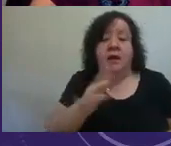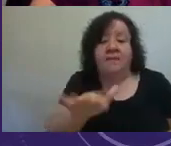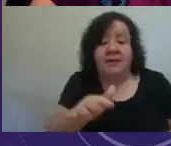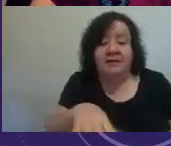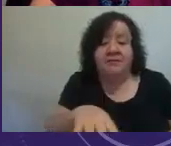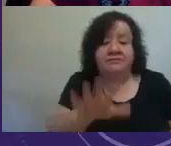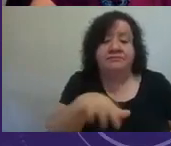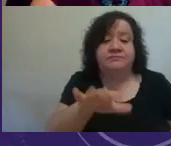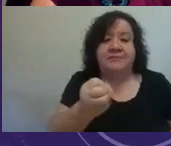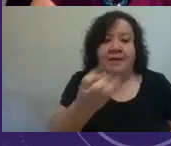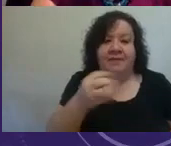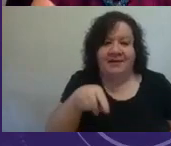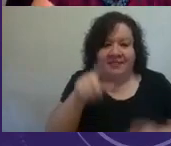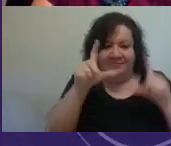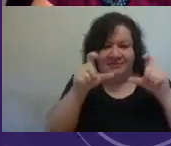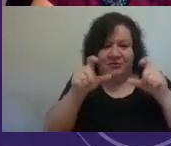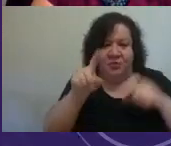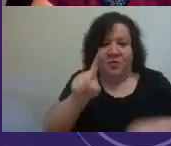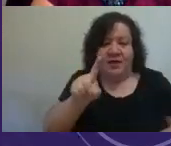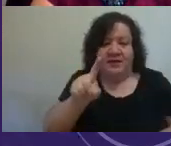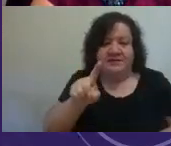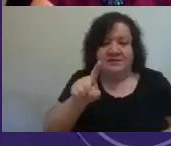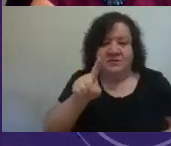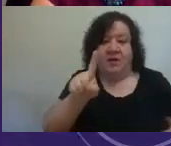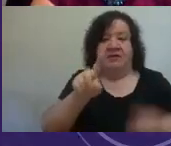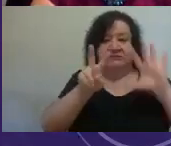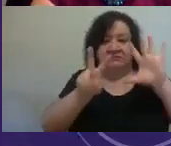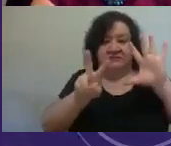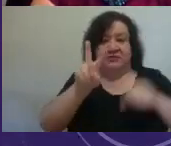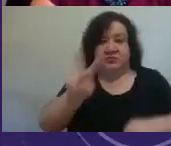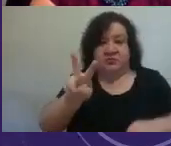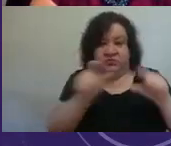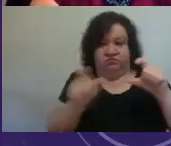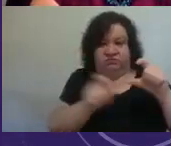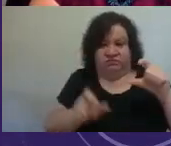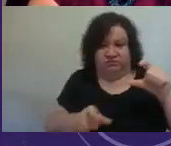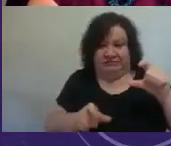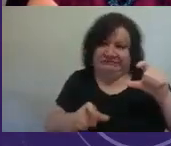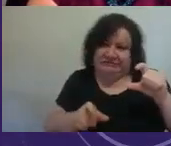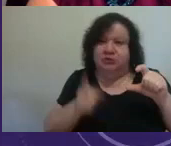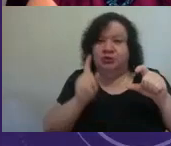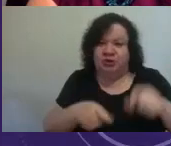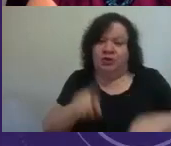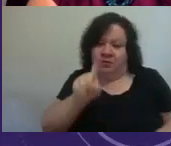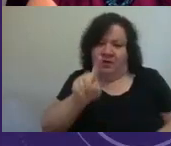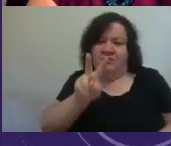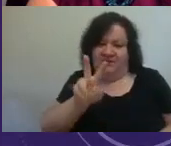Thank you. And this is Alice again. The next question is alt text available for mobile